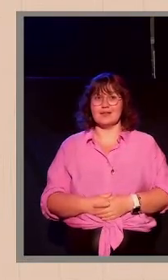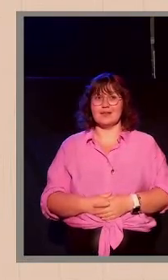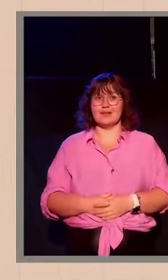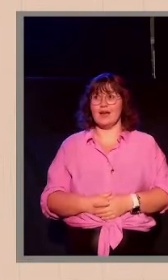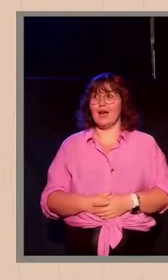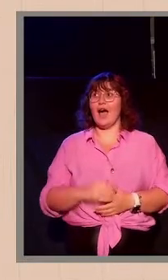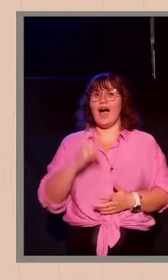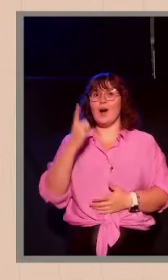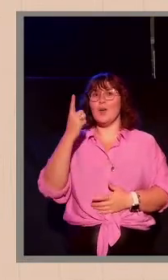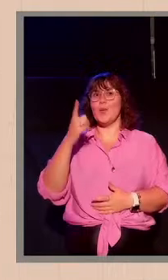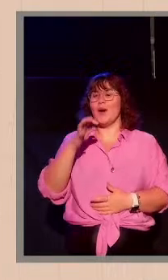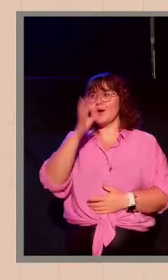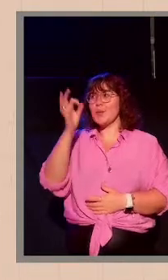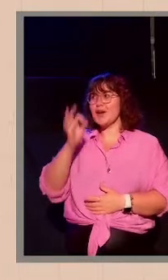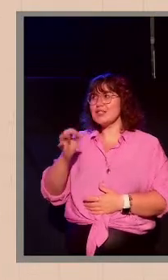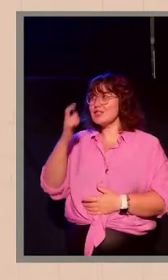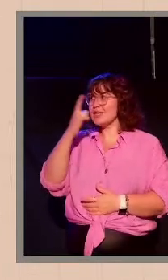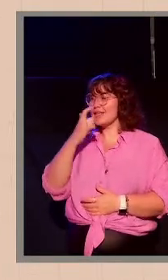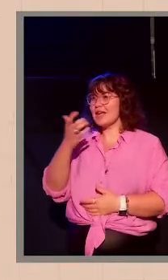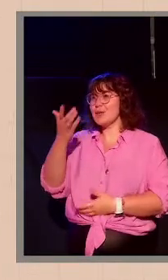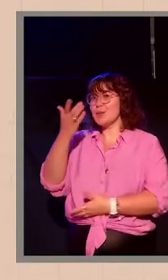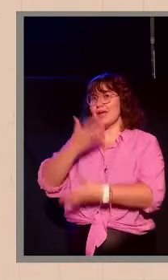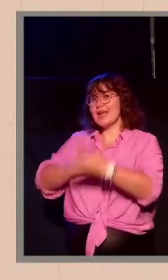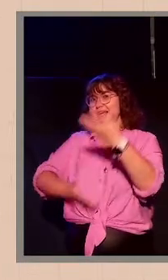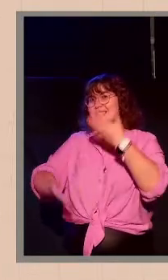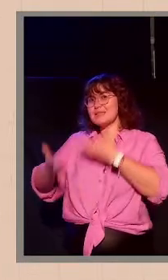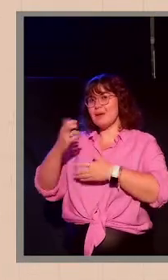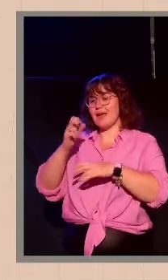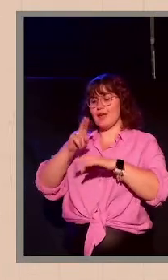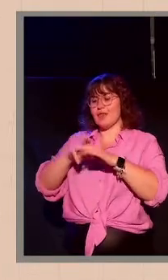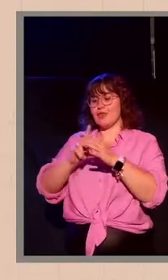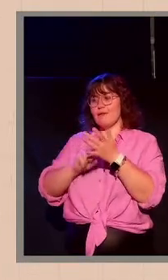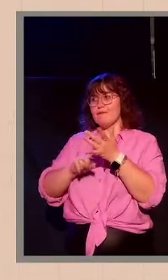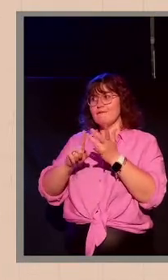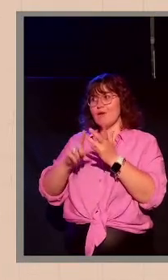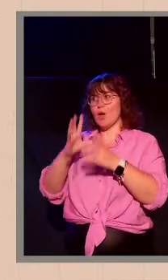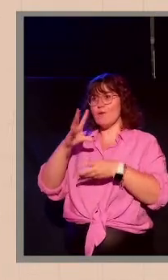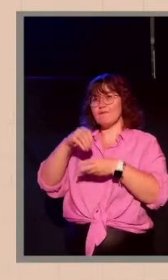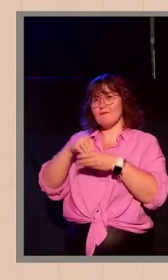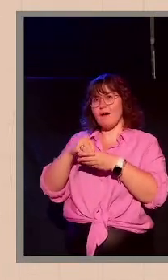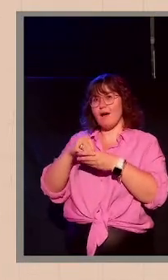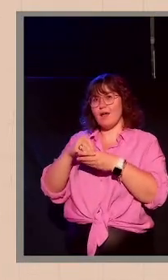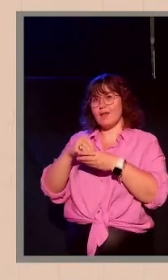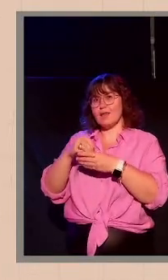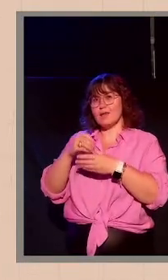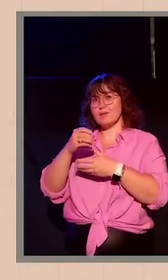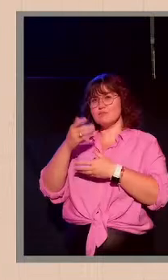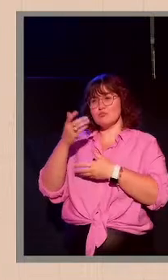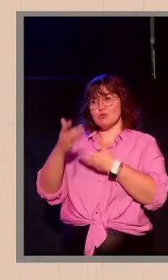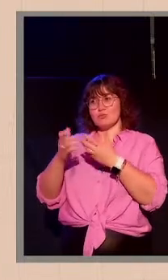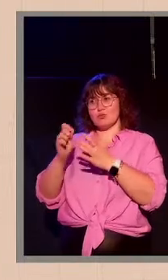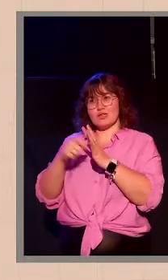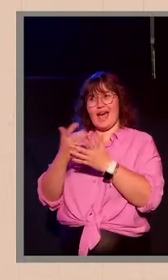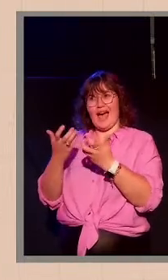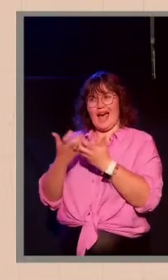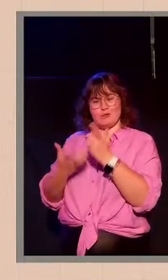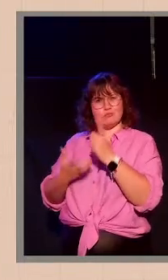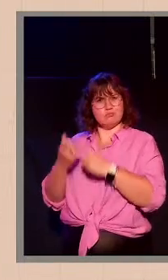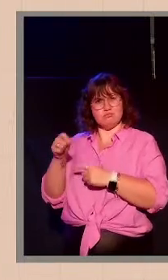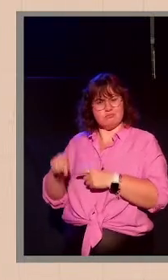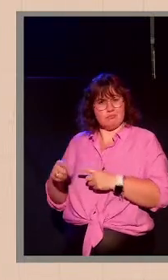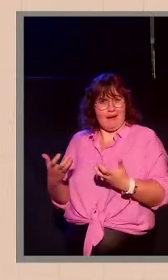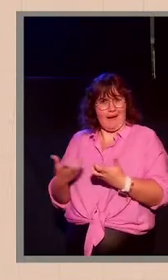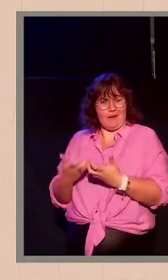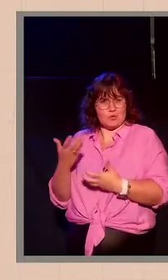Actually, I have a question. Yes. Could you kind of explain Flowfile as a project? How can people, is it open source? How do people engage with this? How do they get to use